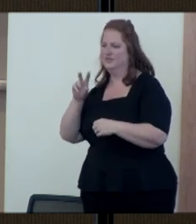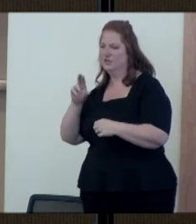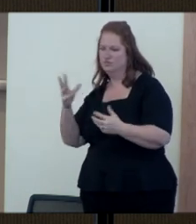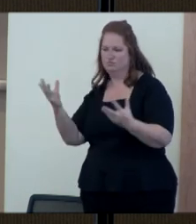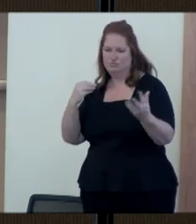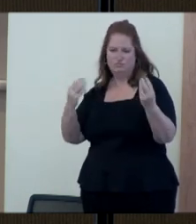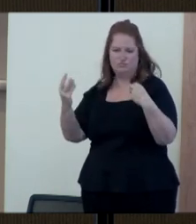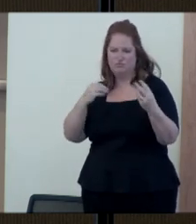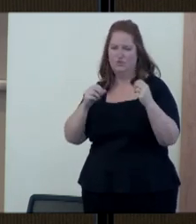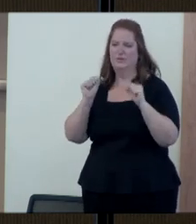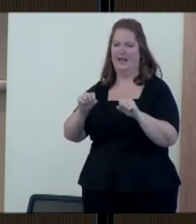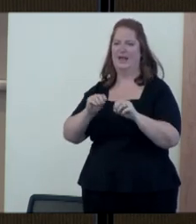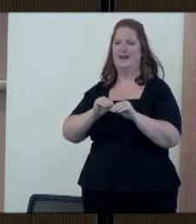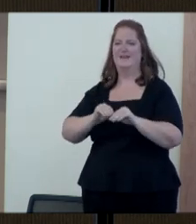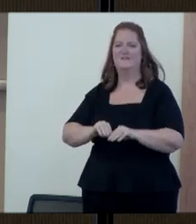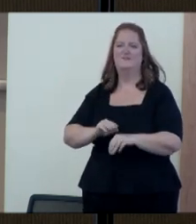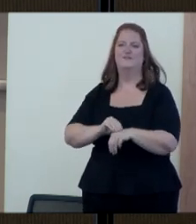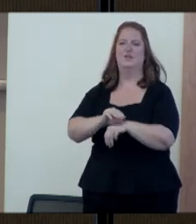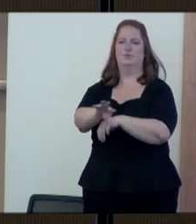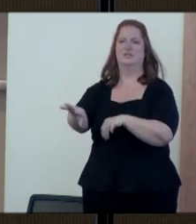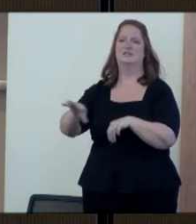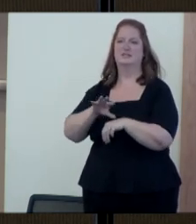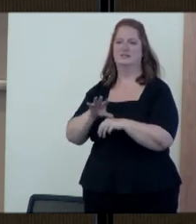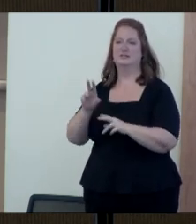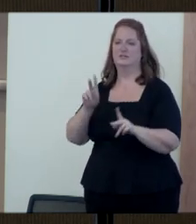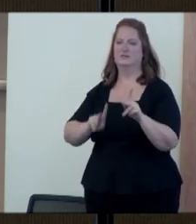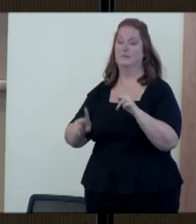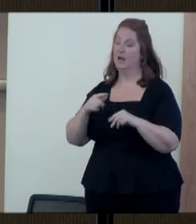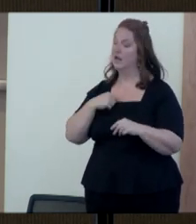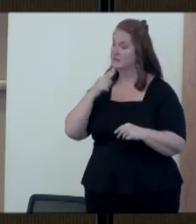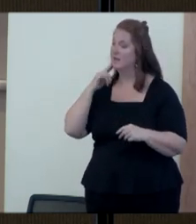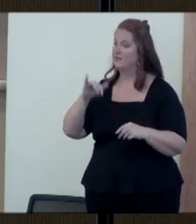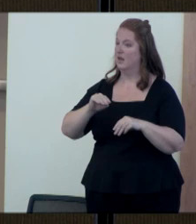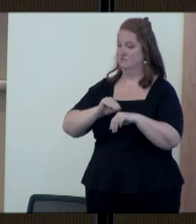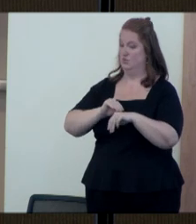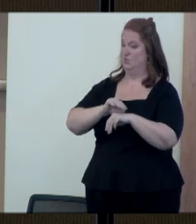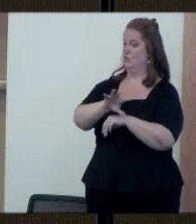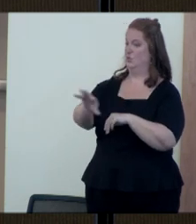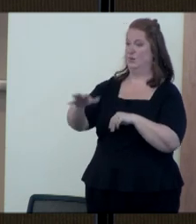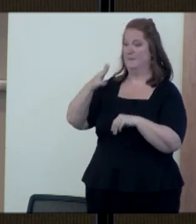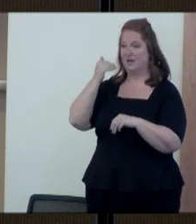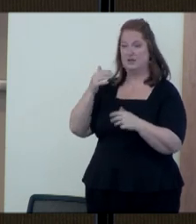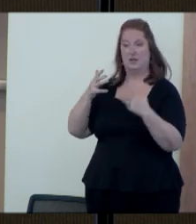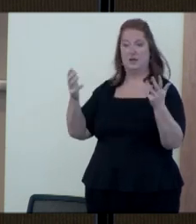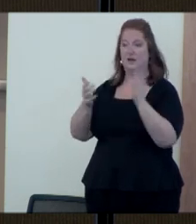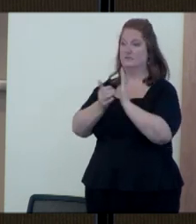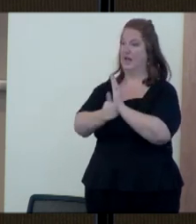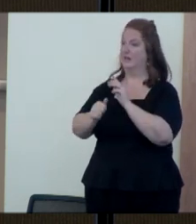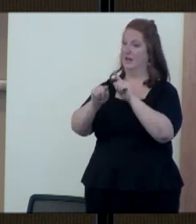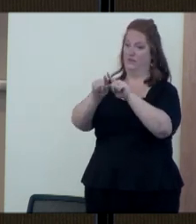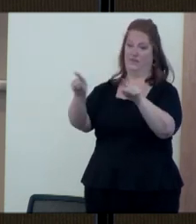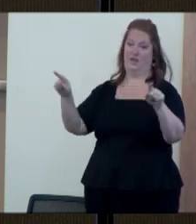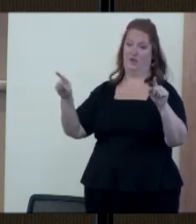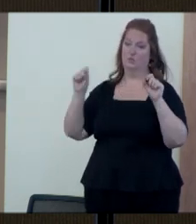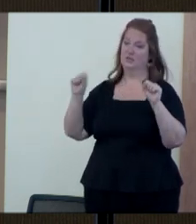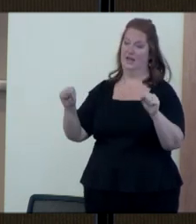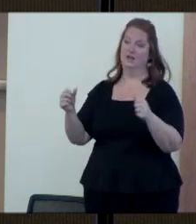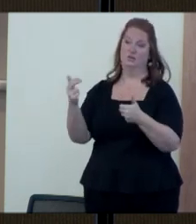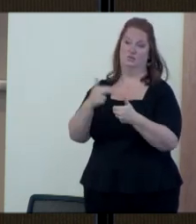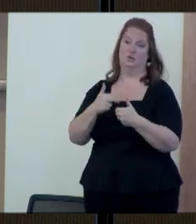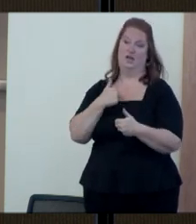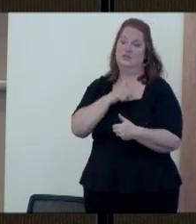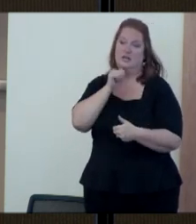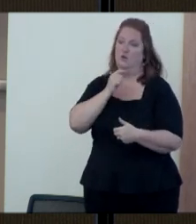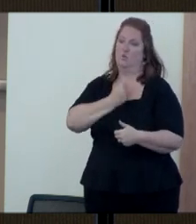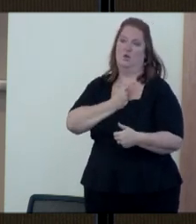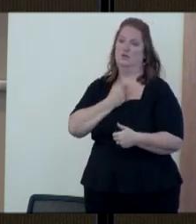have a greater impact on humanity. And I did say beyond, because there's a lot of talent out there that we could work with that may not just be